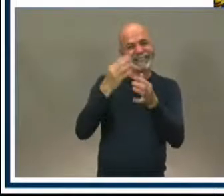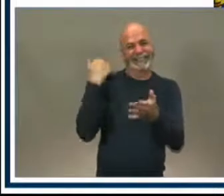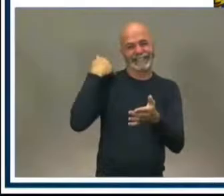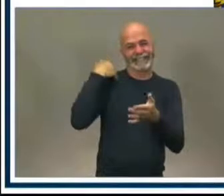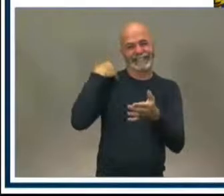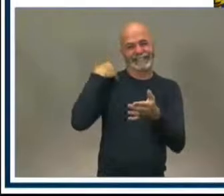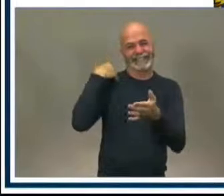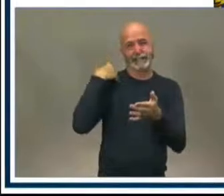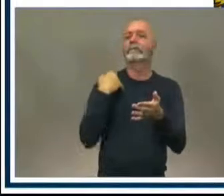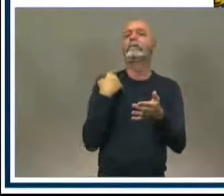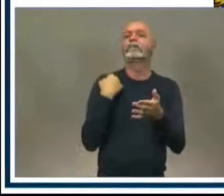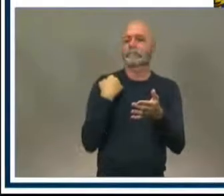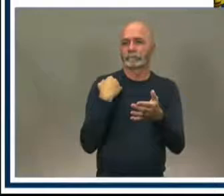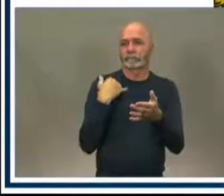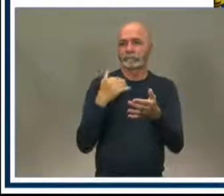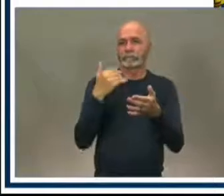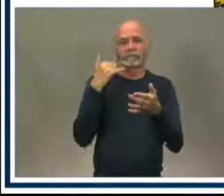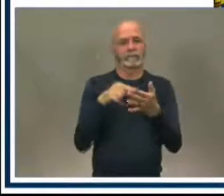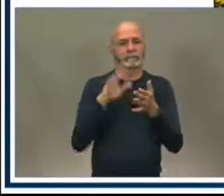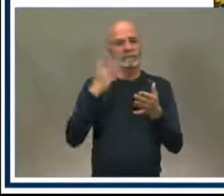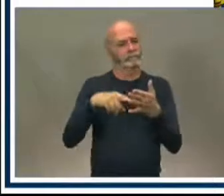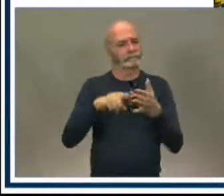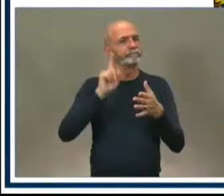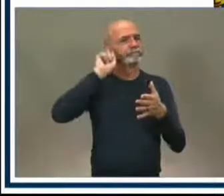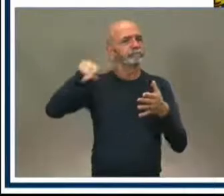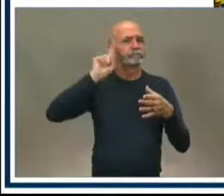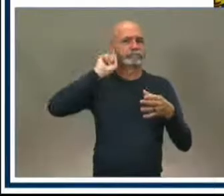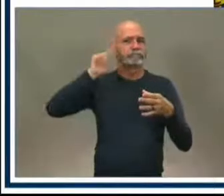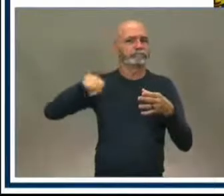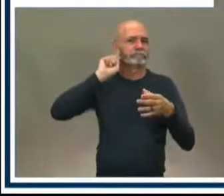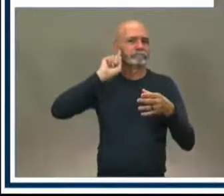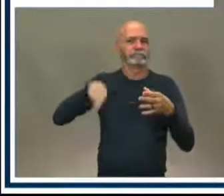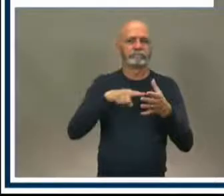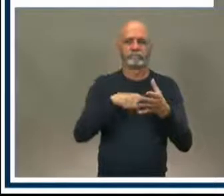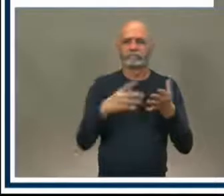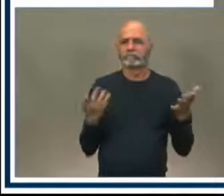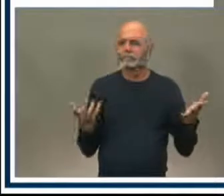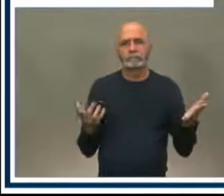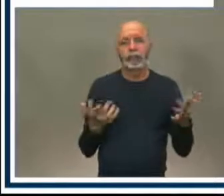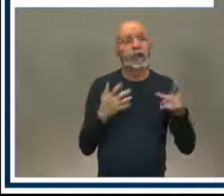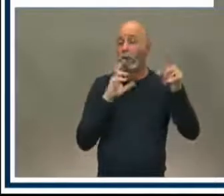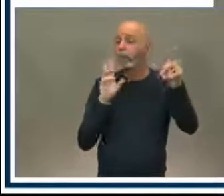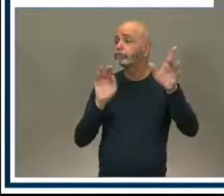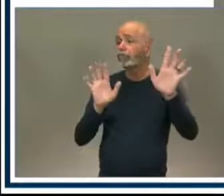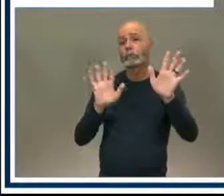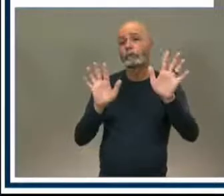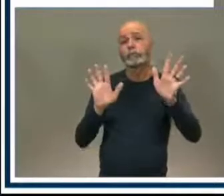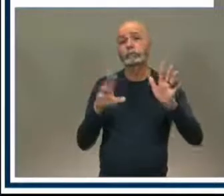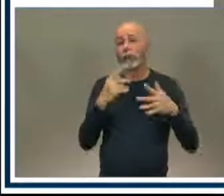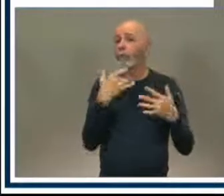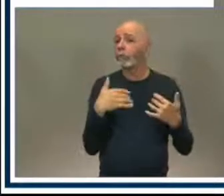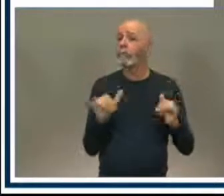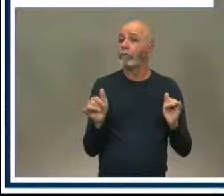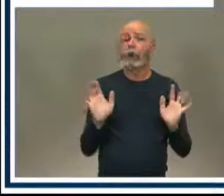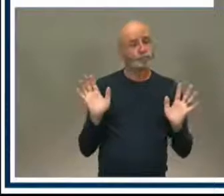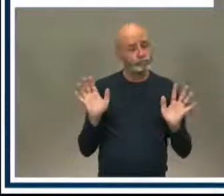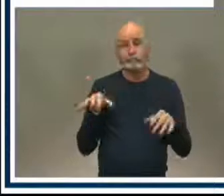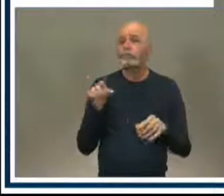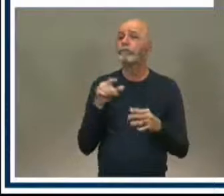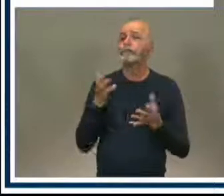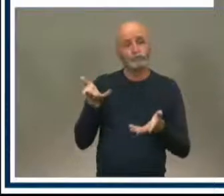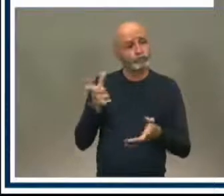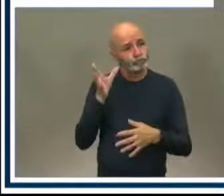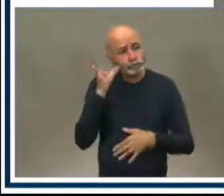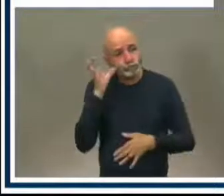stopped cooperating. Is that true? No, we work closely with our local public health, the MOHs. They were very cooperative in terms